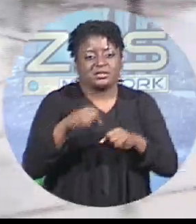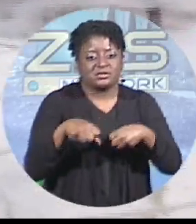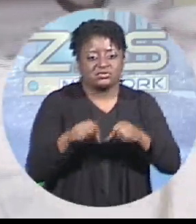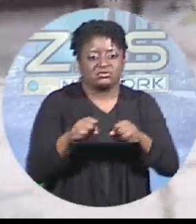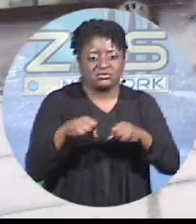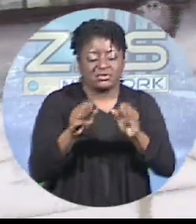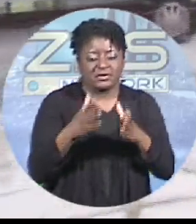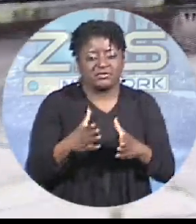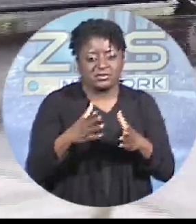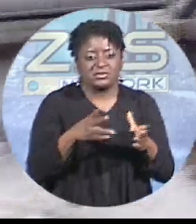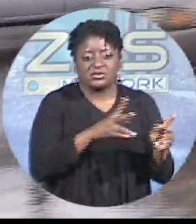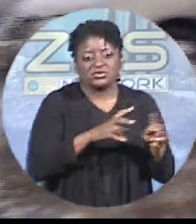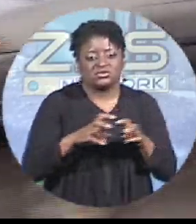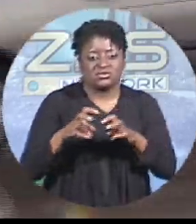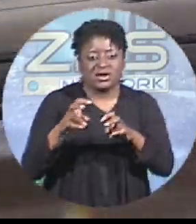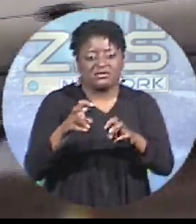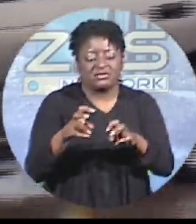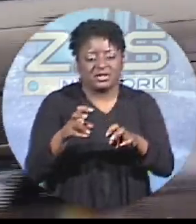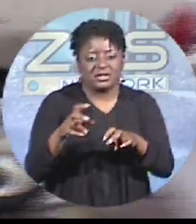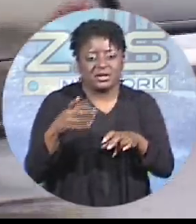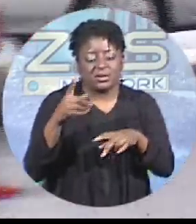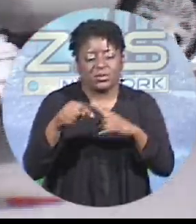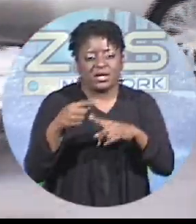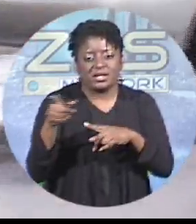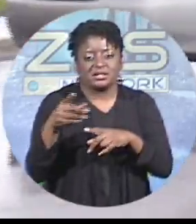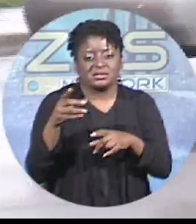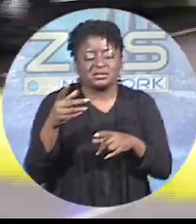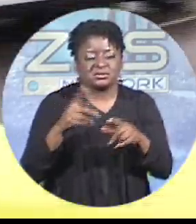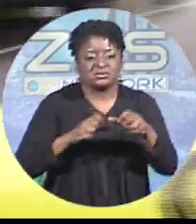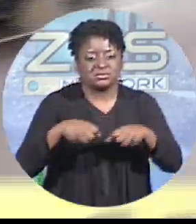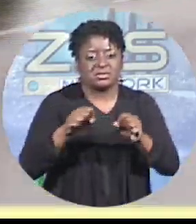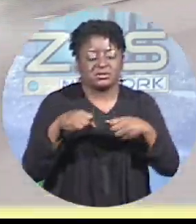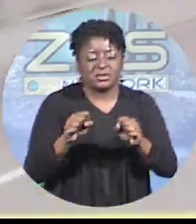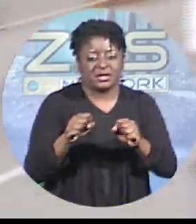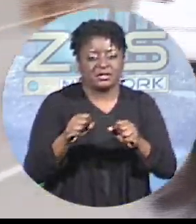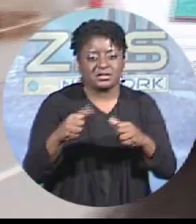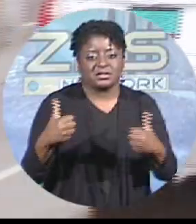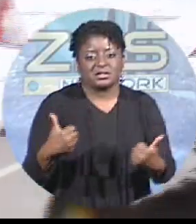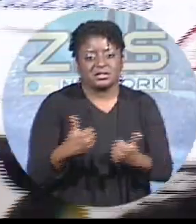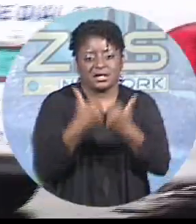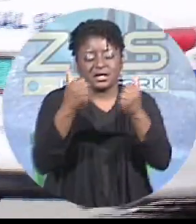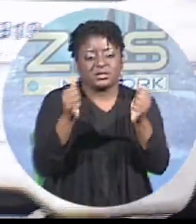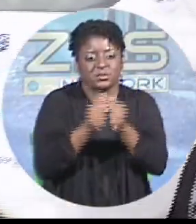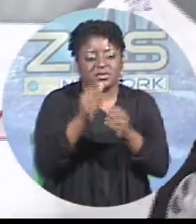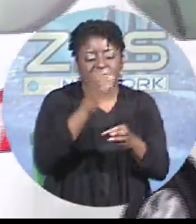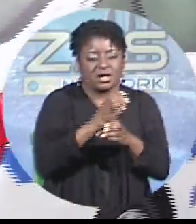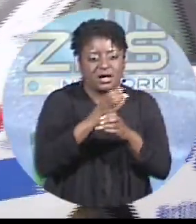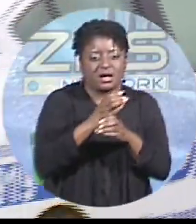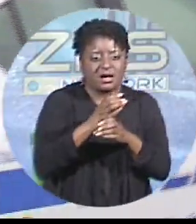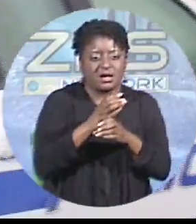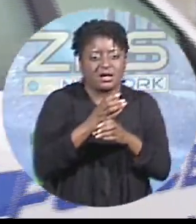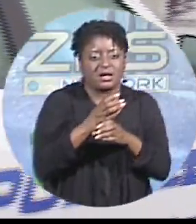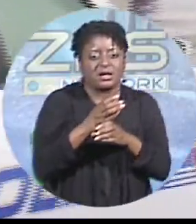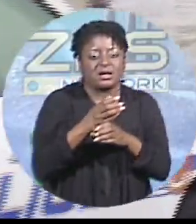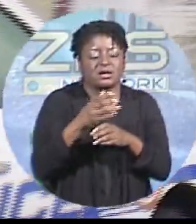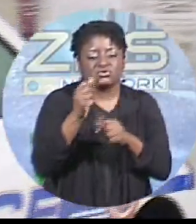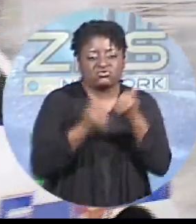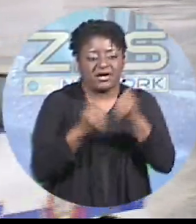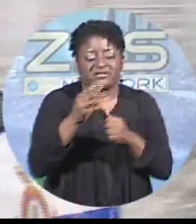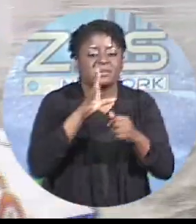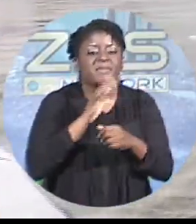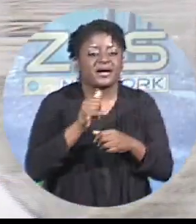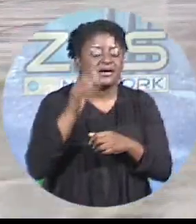his trail motorbike collided with a Toyota vehicle being driven by a female. The victim sustained serious injuries and